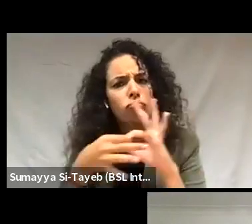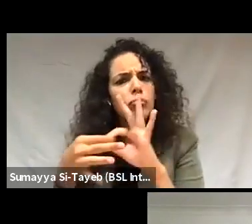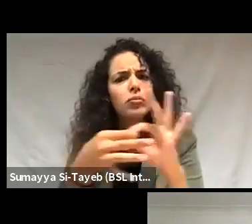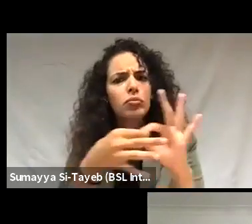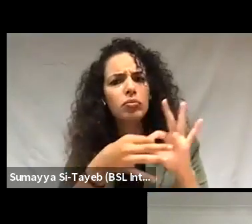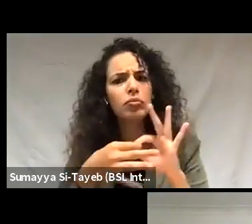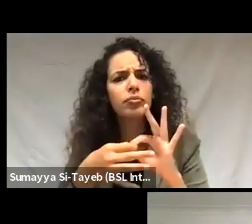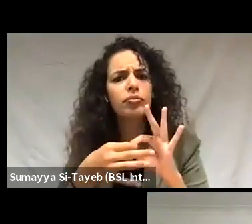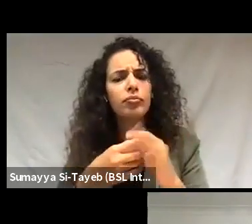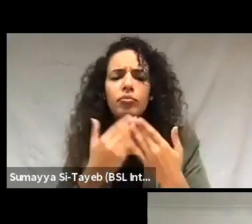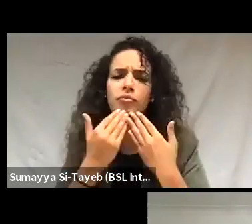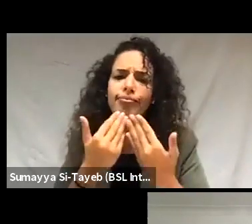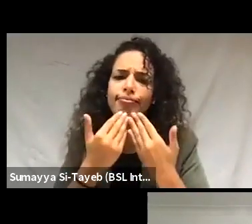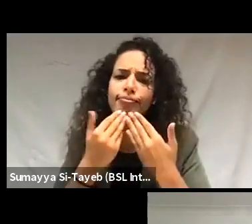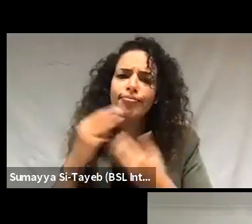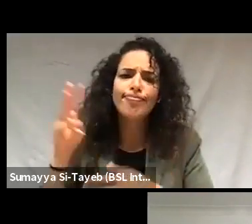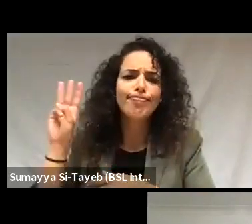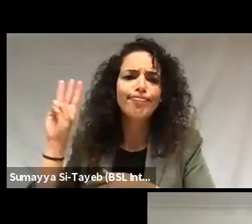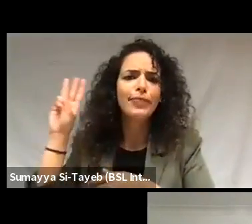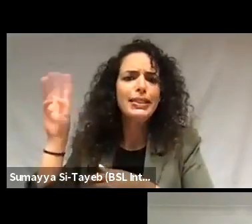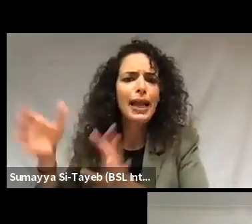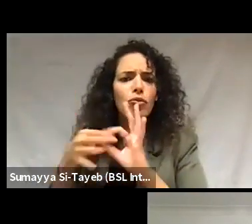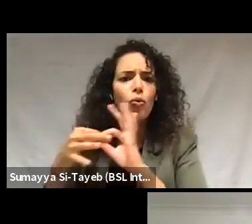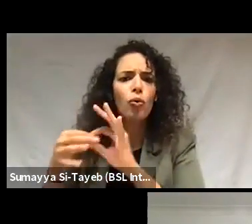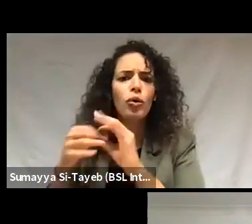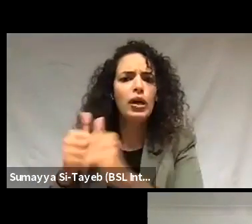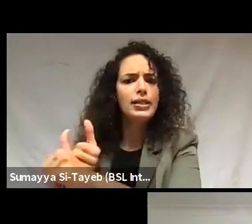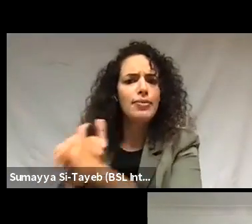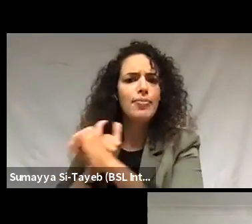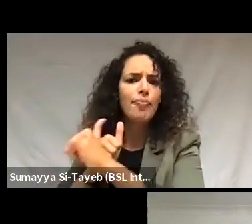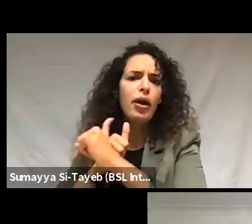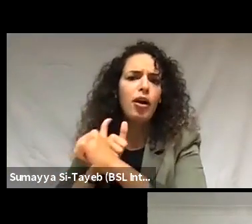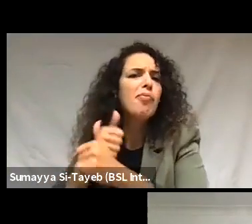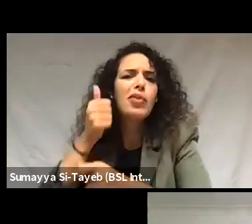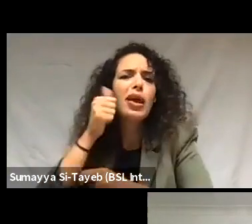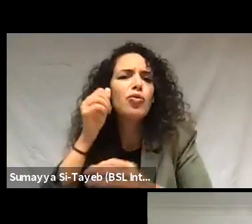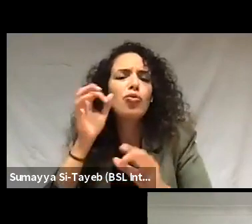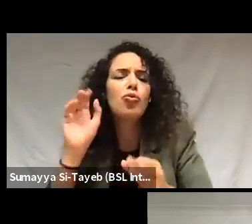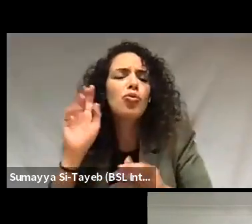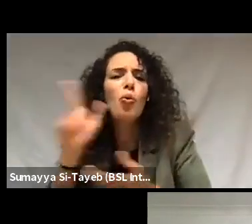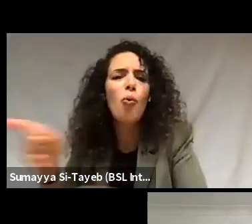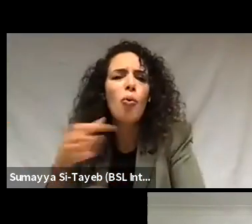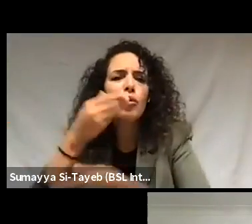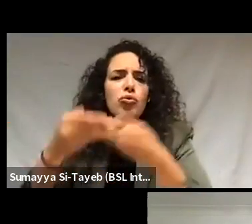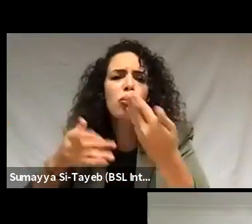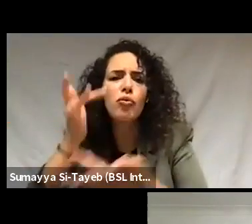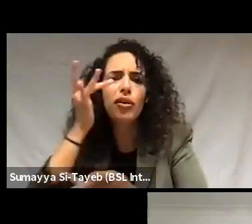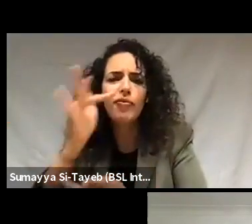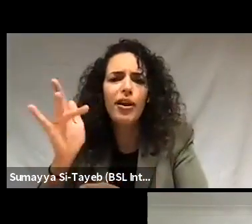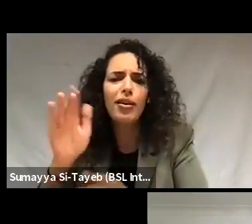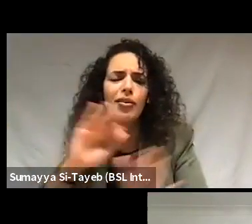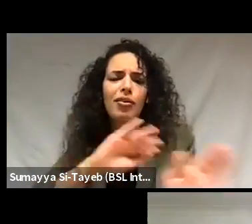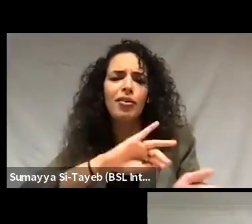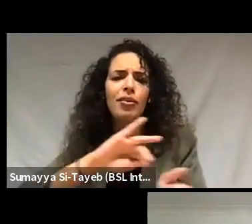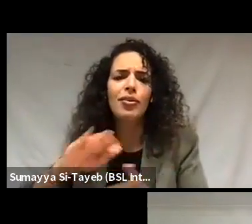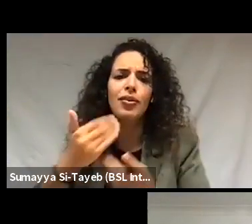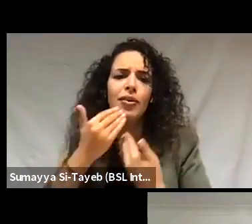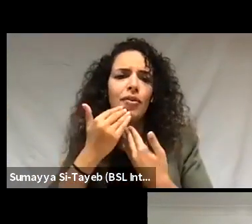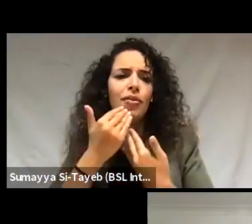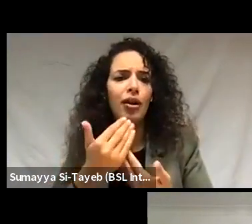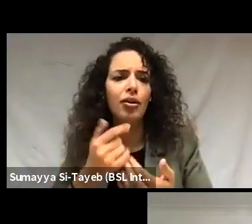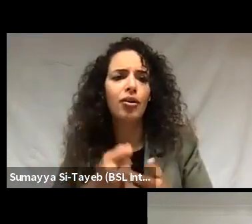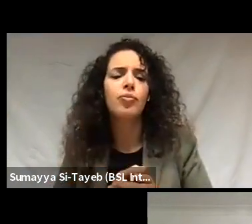Scouting organisation backed us up and knew there was nothing involved. Thank you for that. Lizzie and Rohit, and